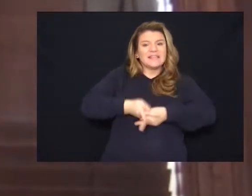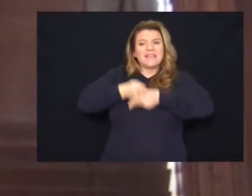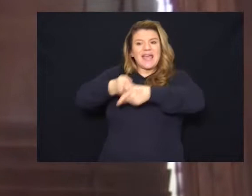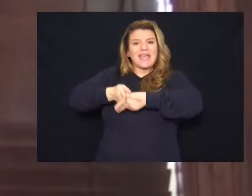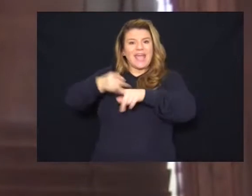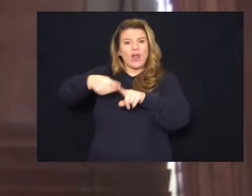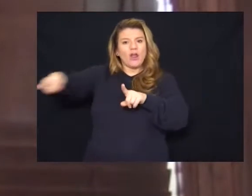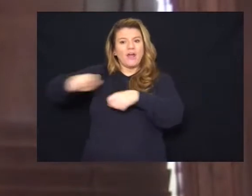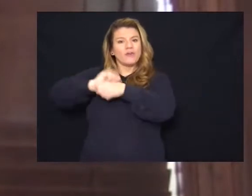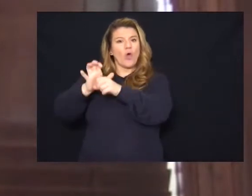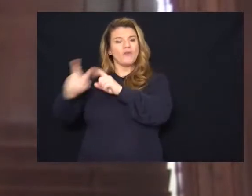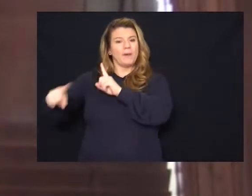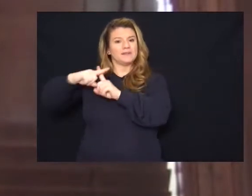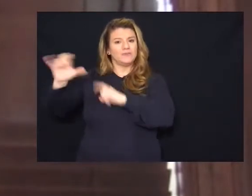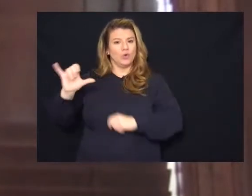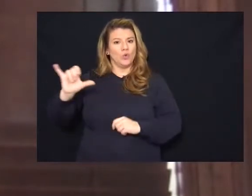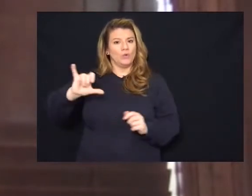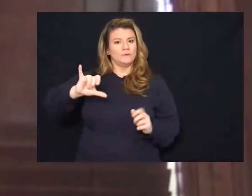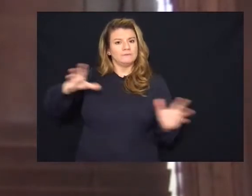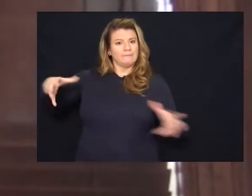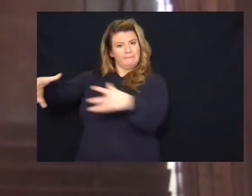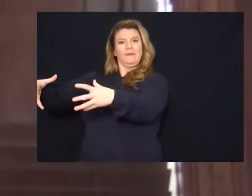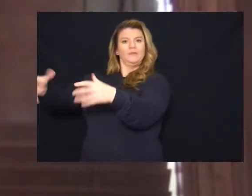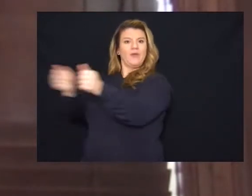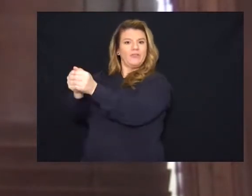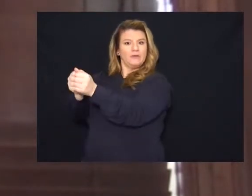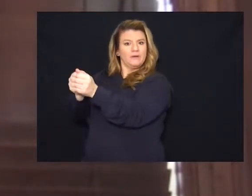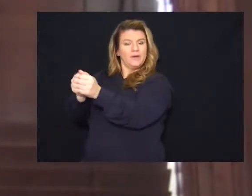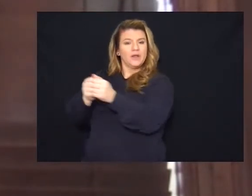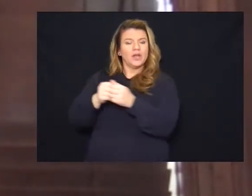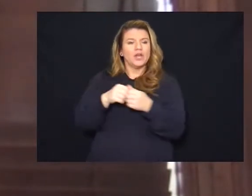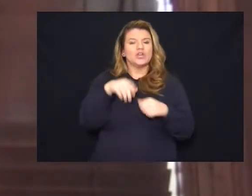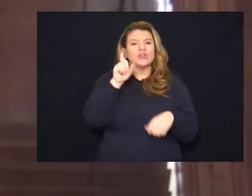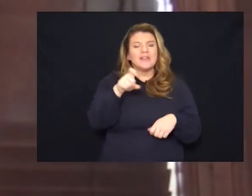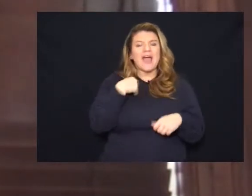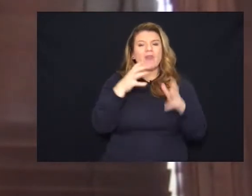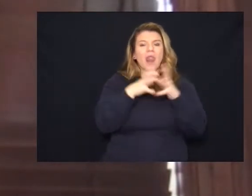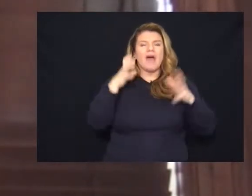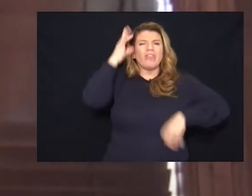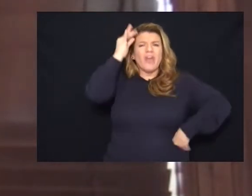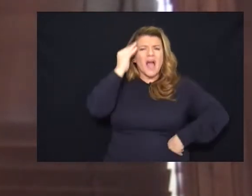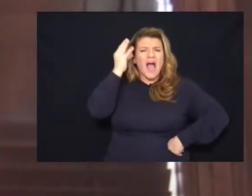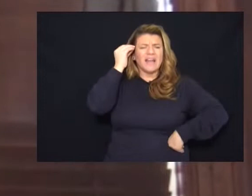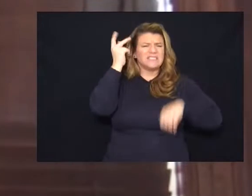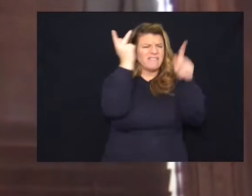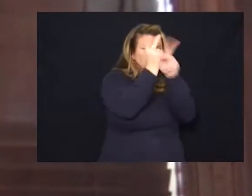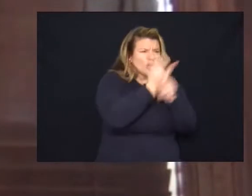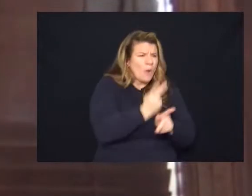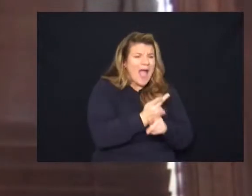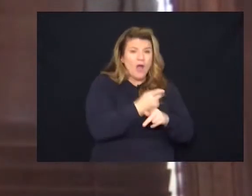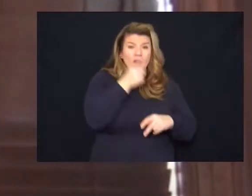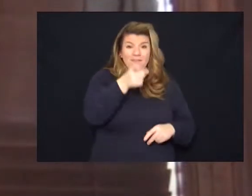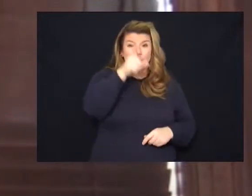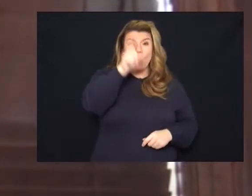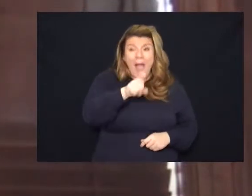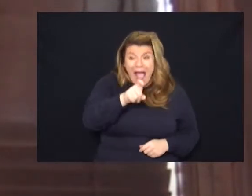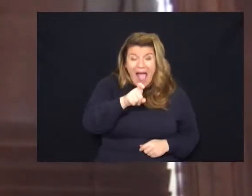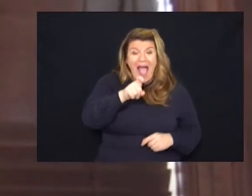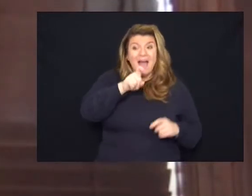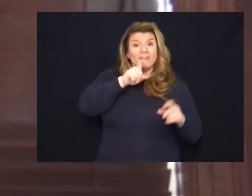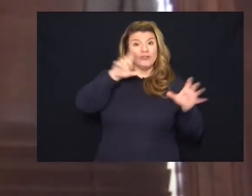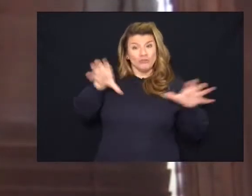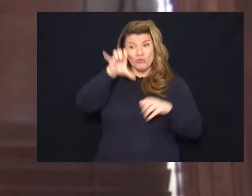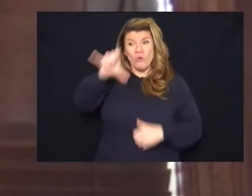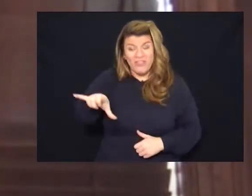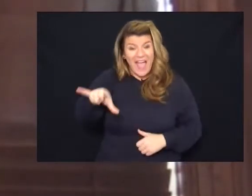are also COVID positive. So there needs to be a lot of thought and care about if you do have to go to that extraordinary